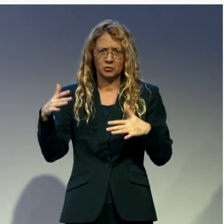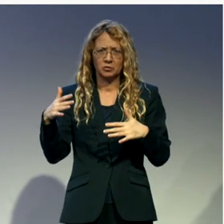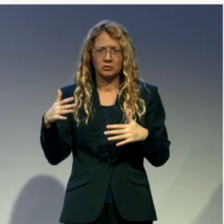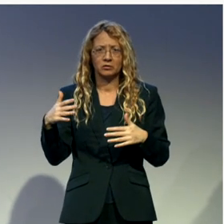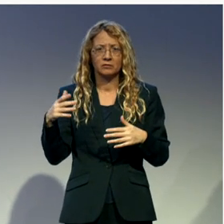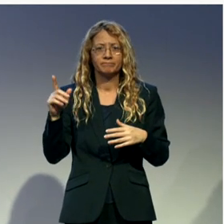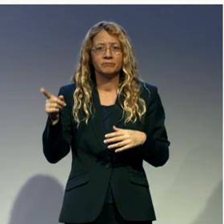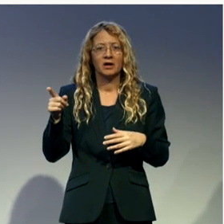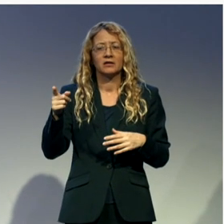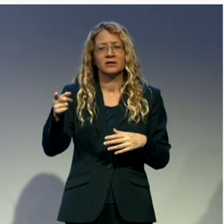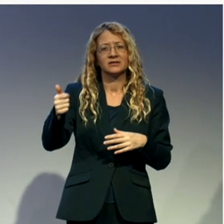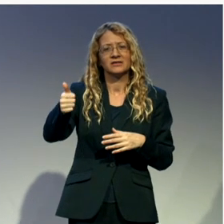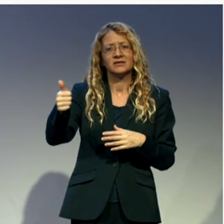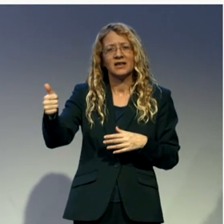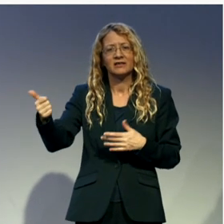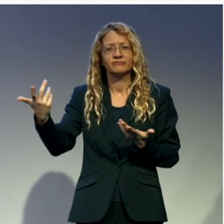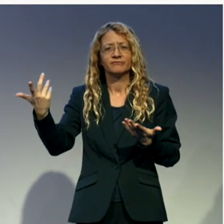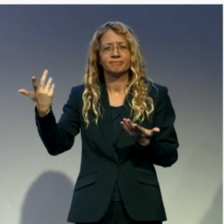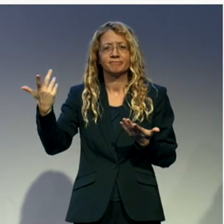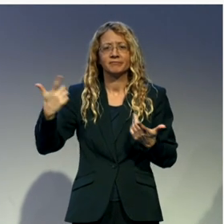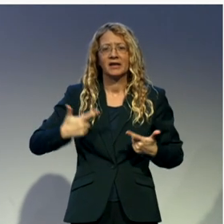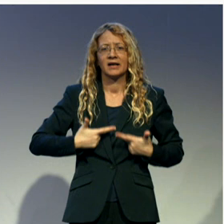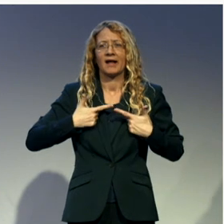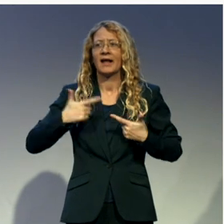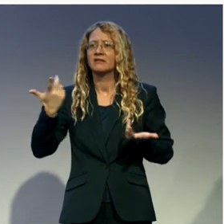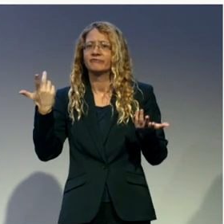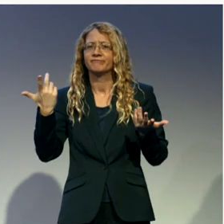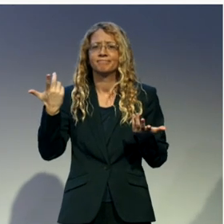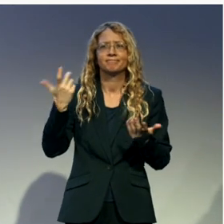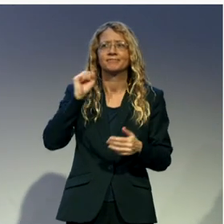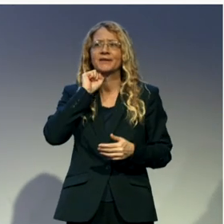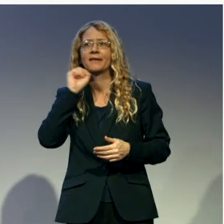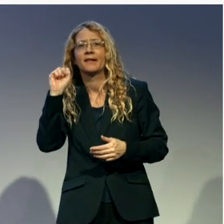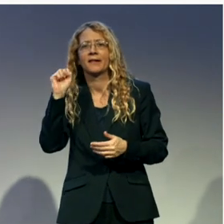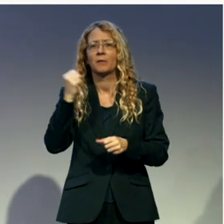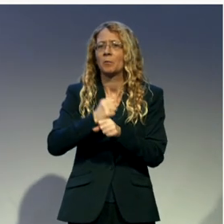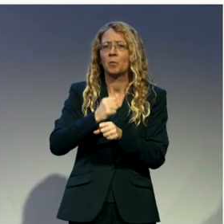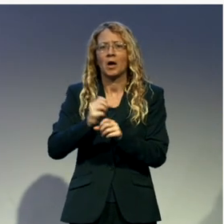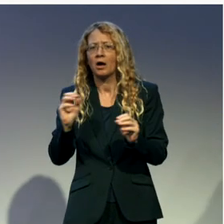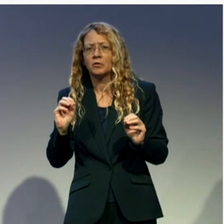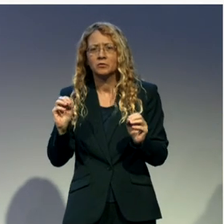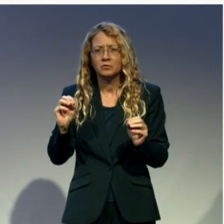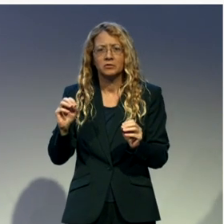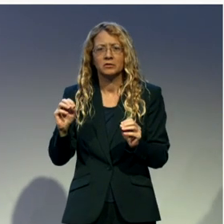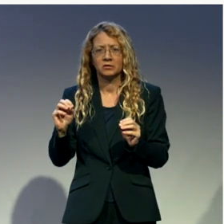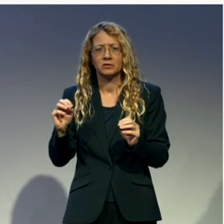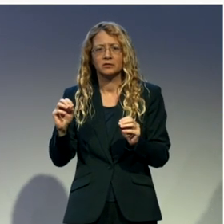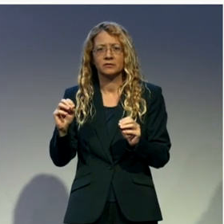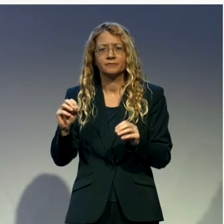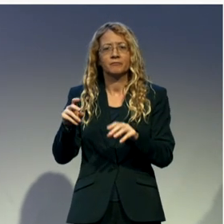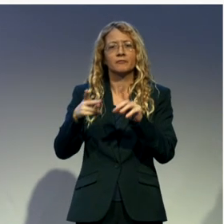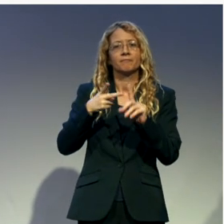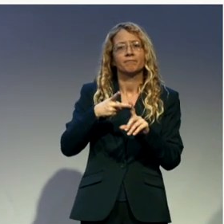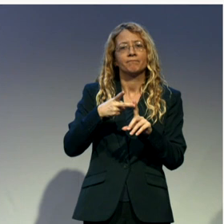the other problem is that a lot of women suffer from breast cancer. And so the solution is actually for